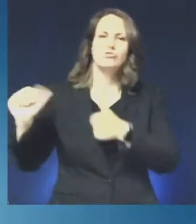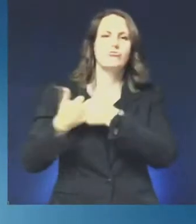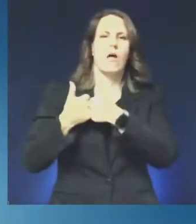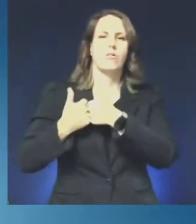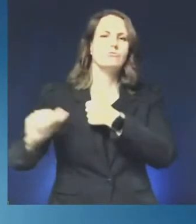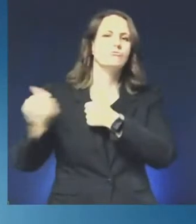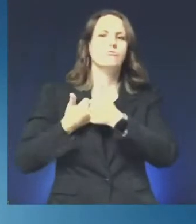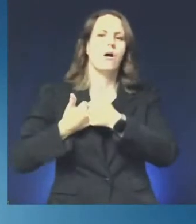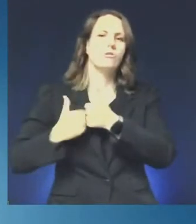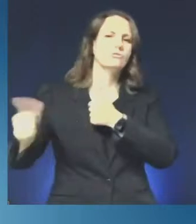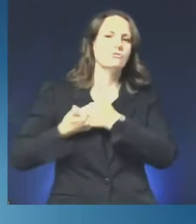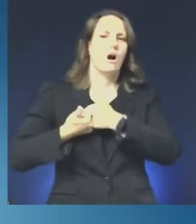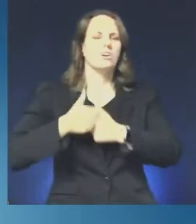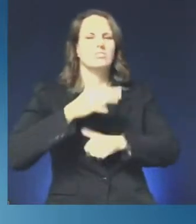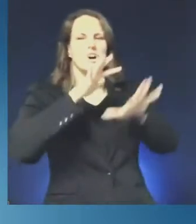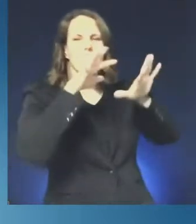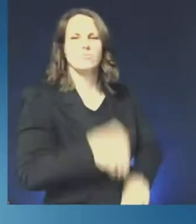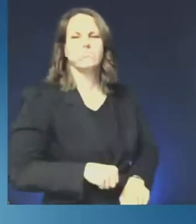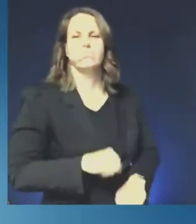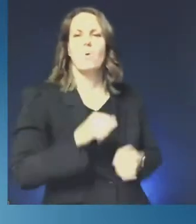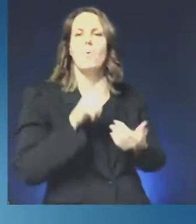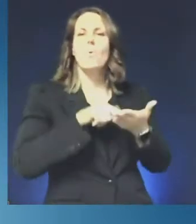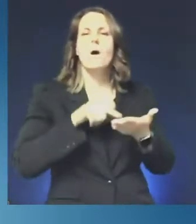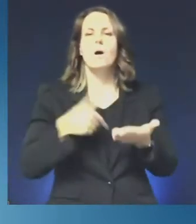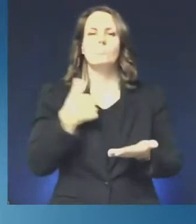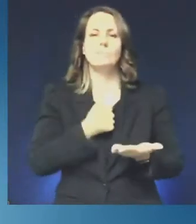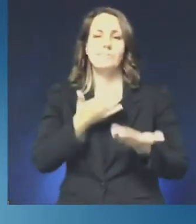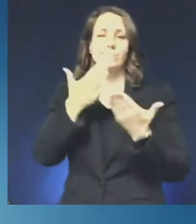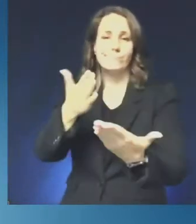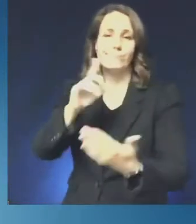15 in Madison. Gabriella?